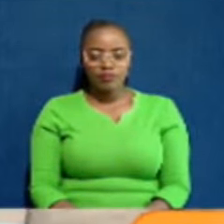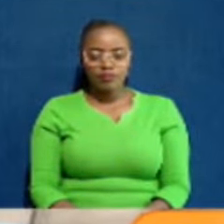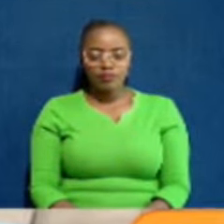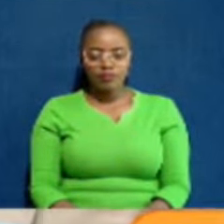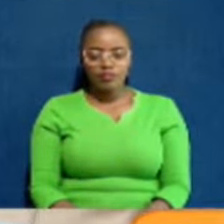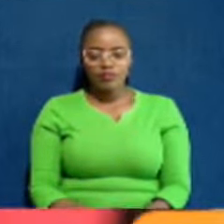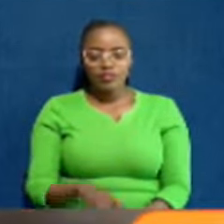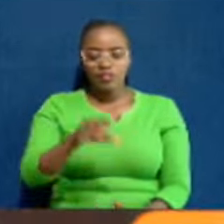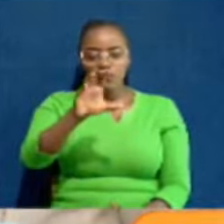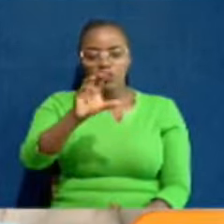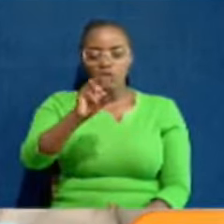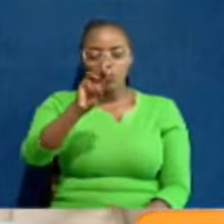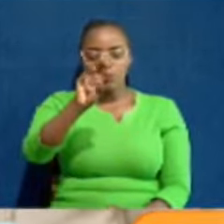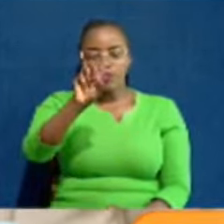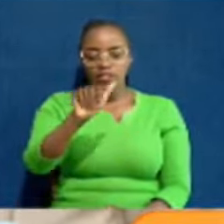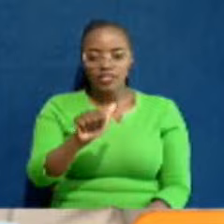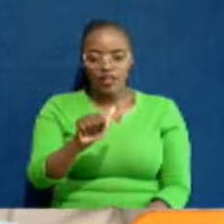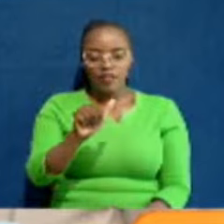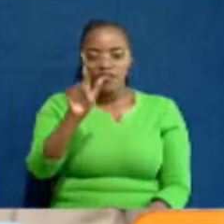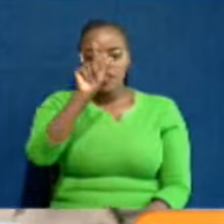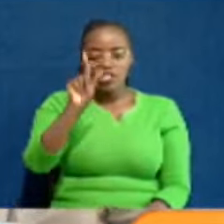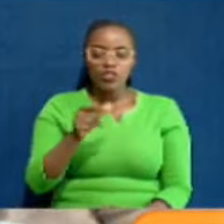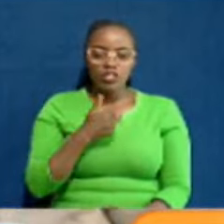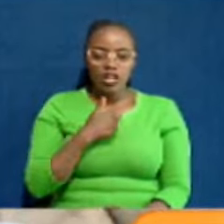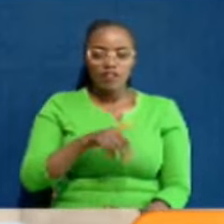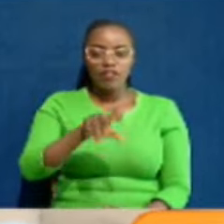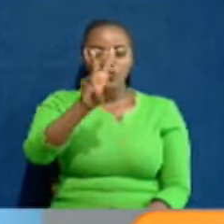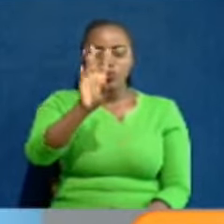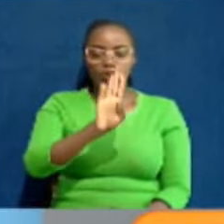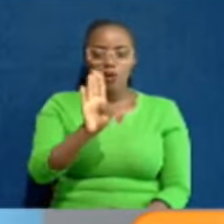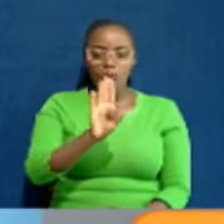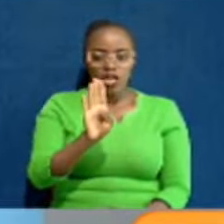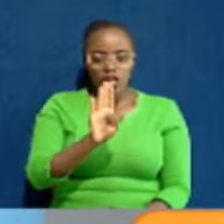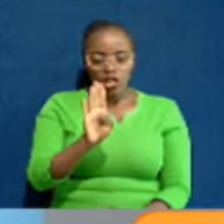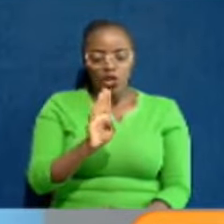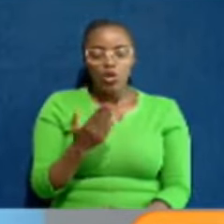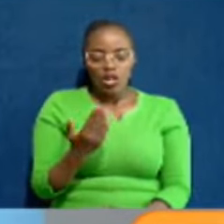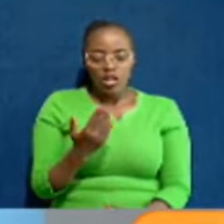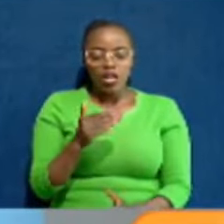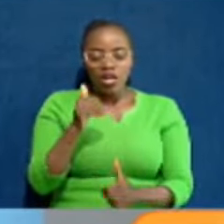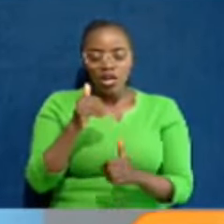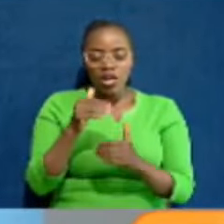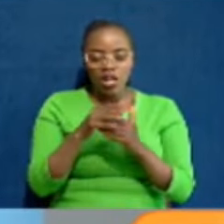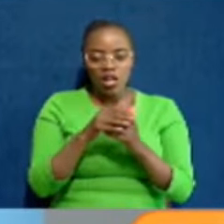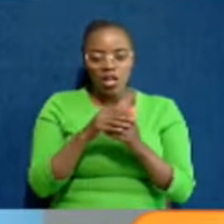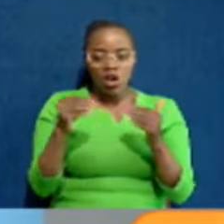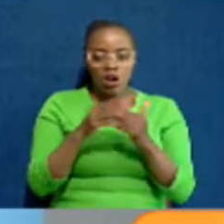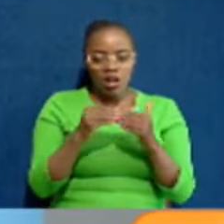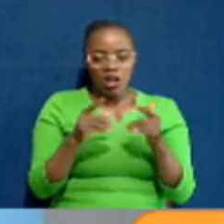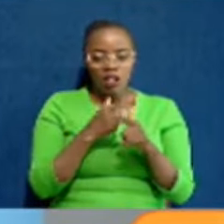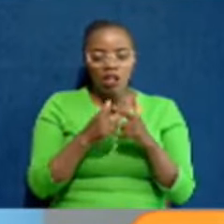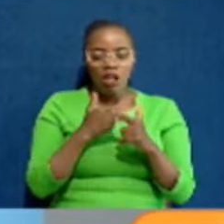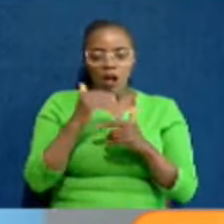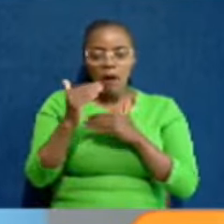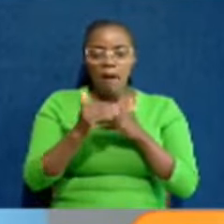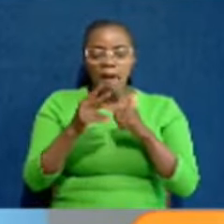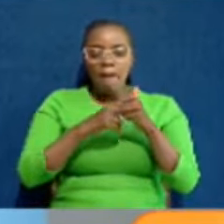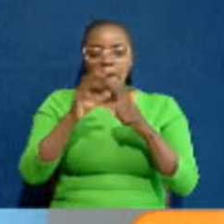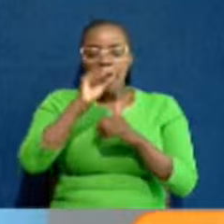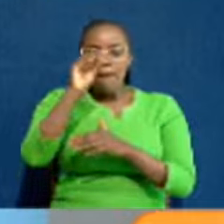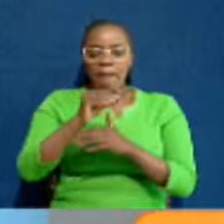The COMESA region's annual import is set to hit the $2 billion mark in footwear alone, with close to 70%